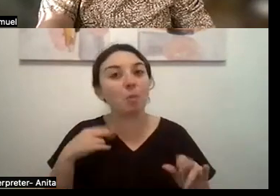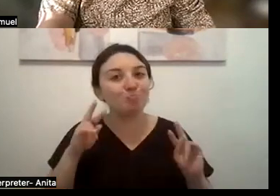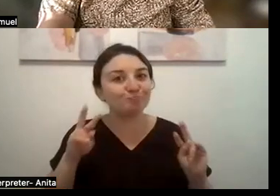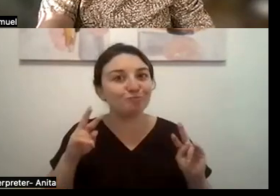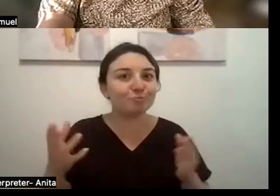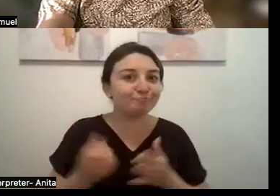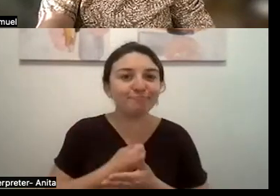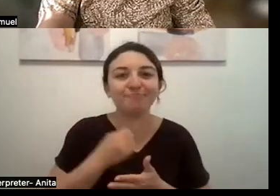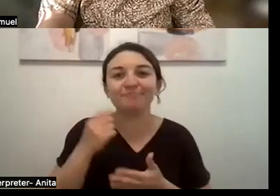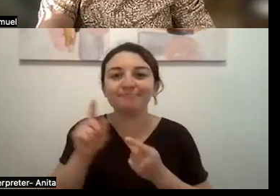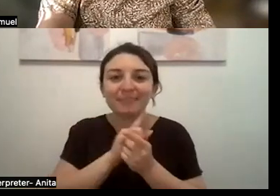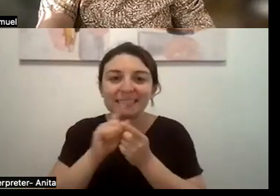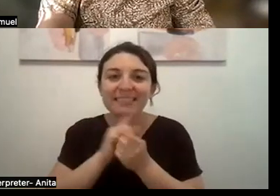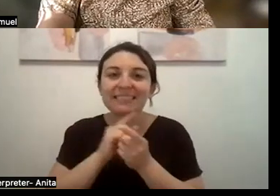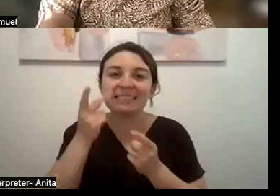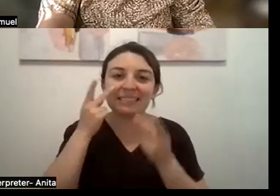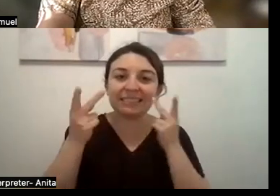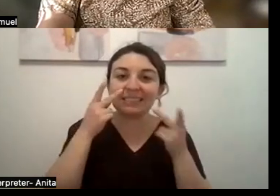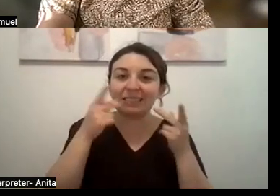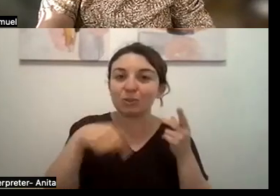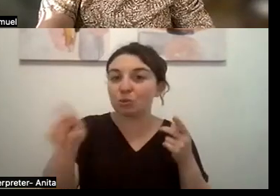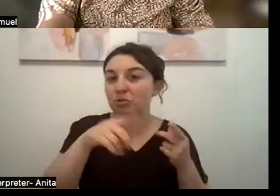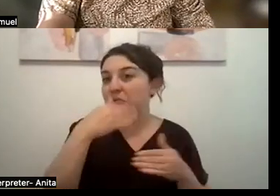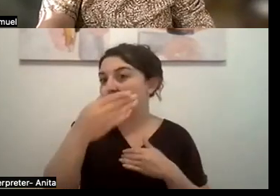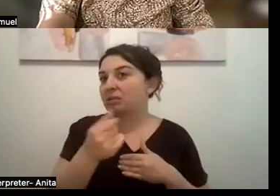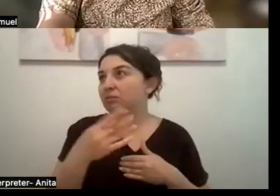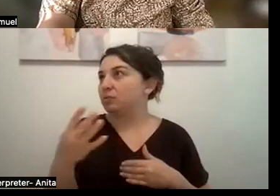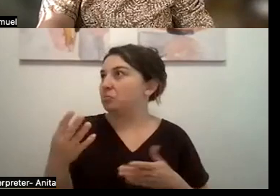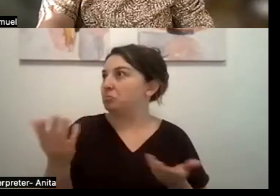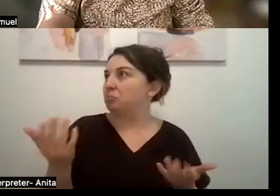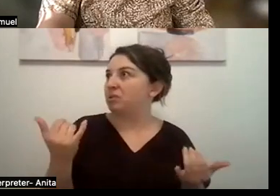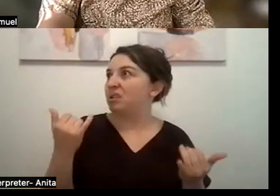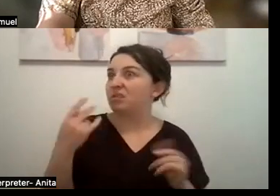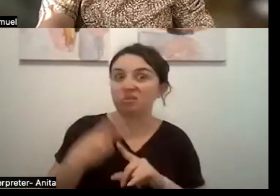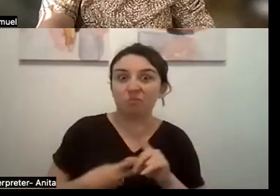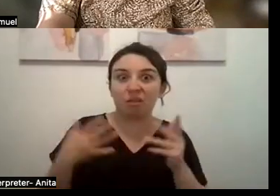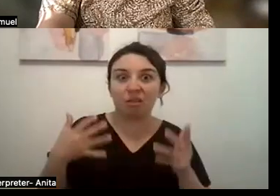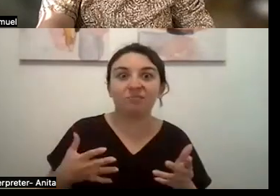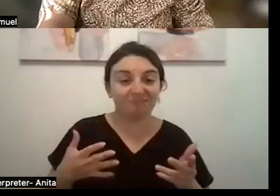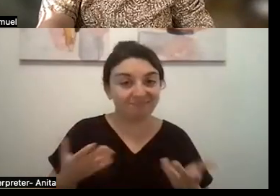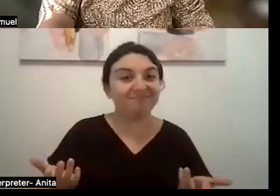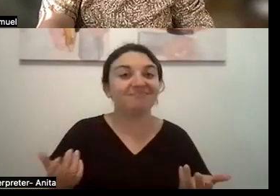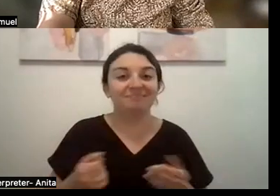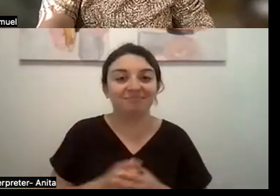to seeing you all in the next couple of, well, what are we down to, 2 months or so, a couple months.